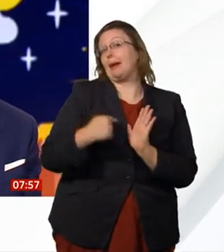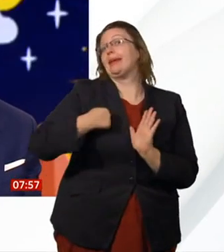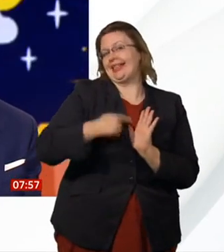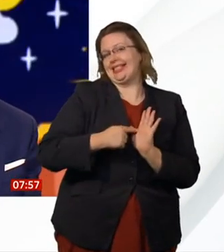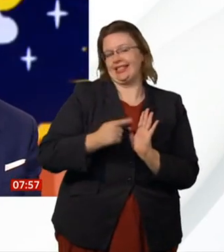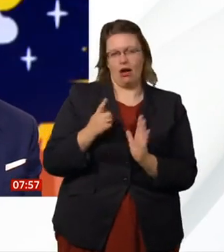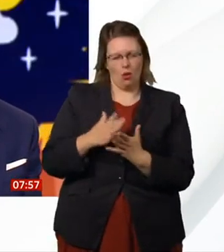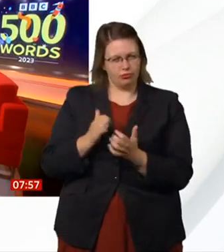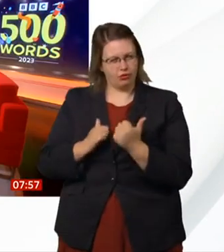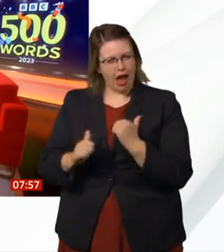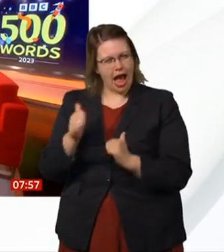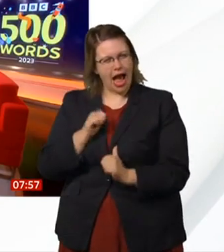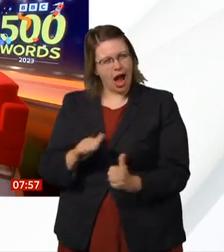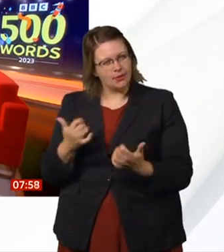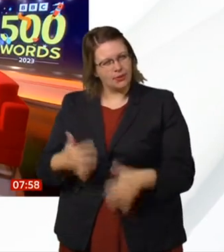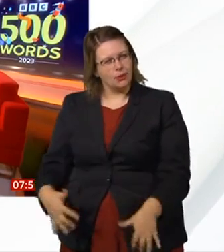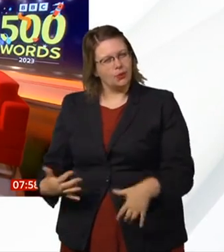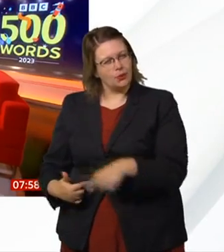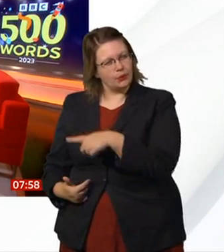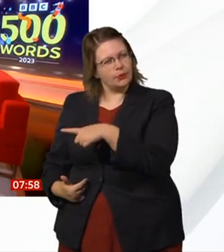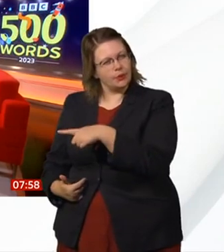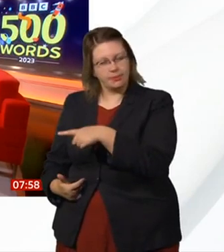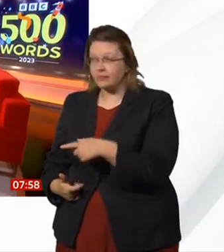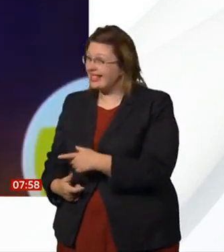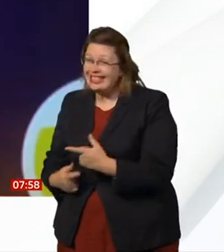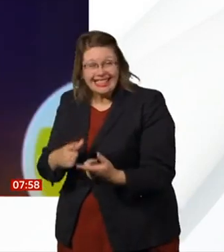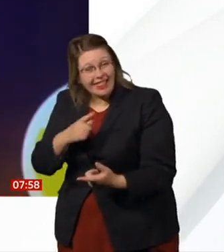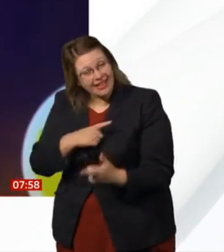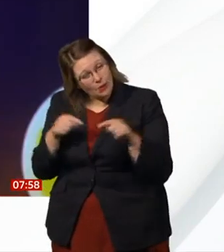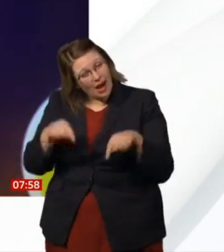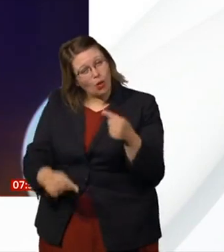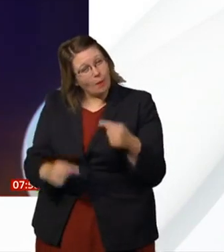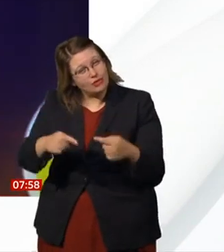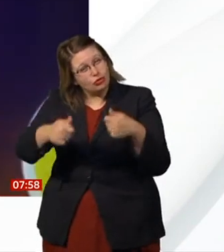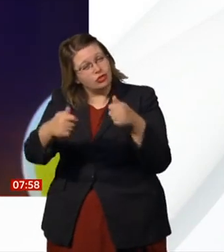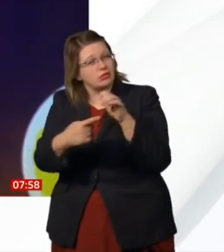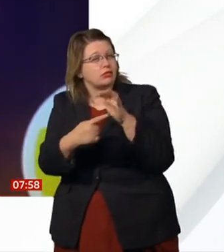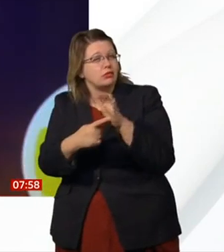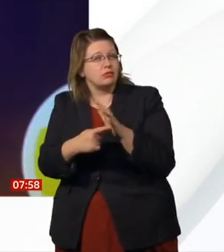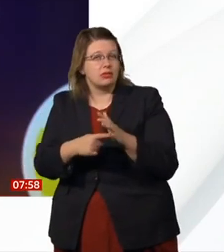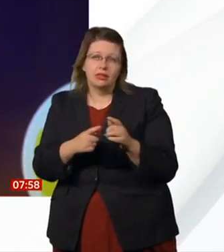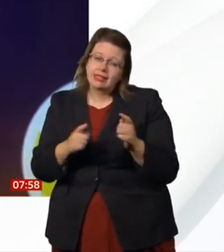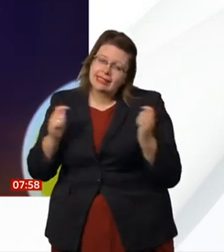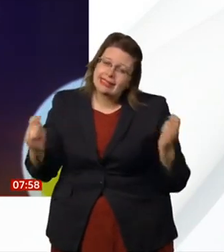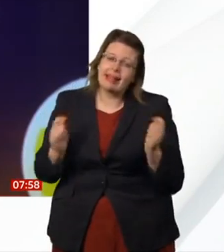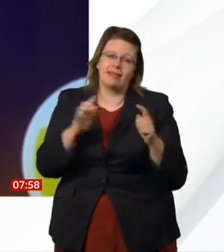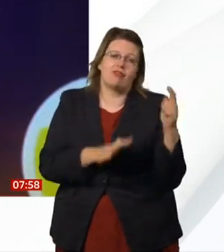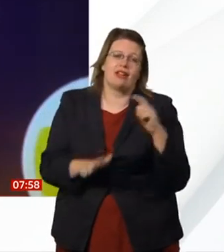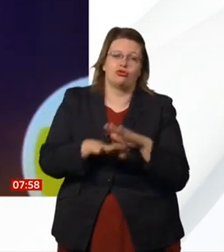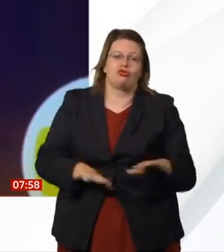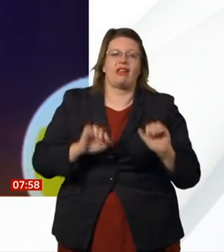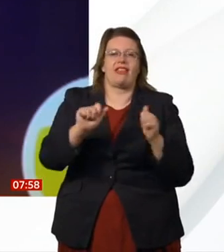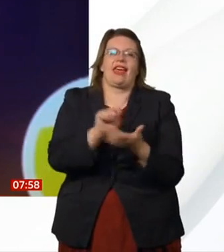and their stories. Recognition of children's writing, and that's why 500 Words is amazing. A national celebration of children's writing is